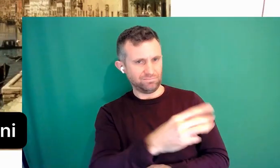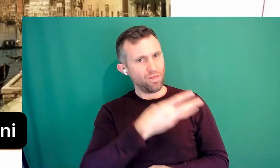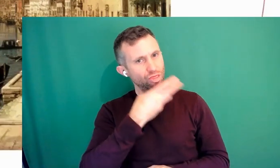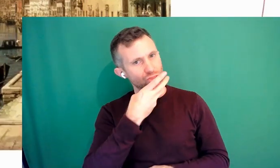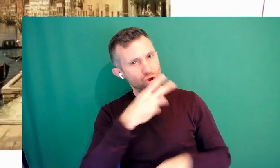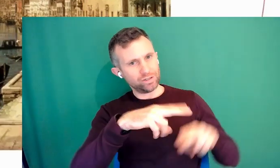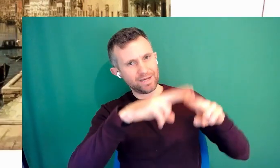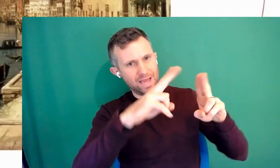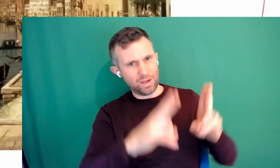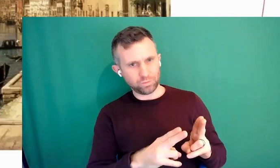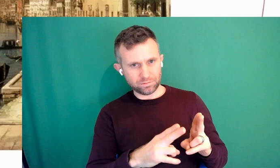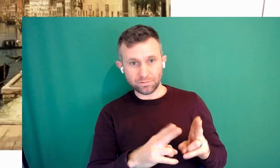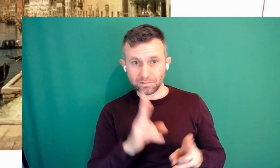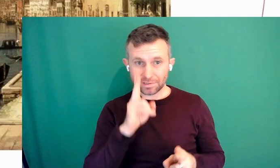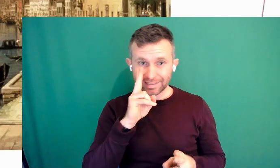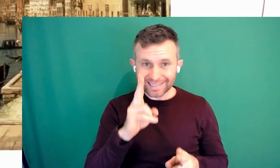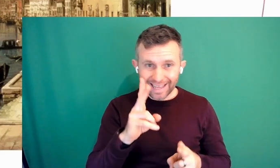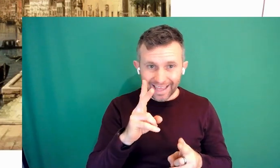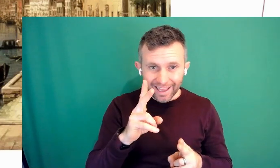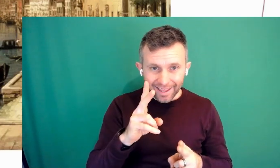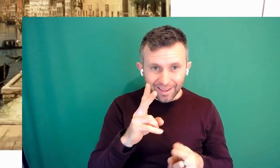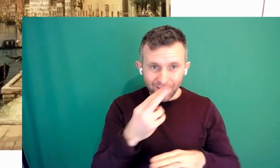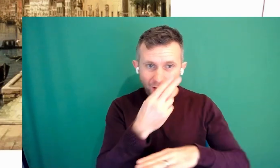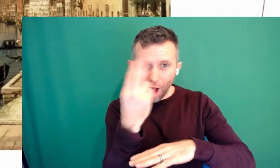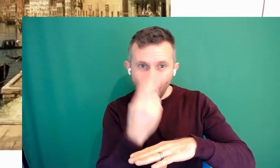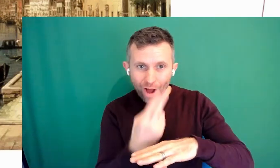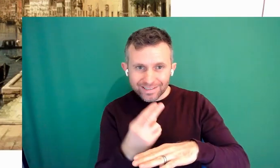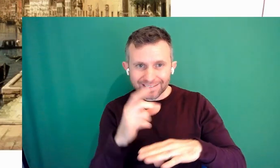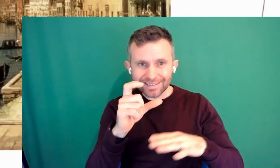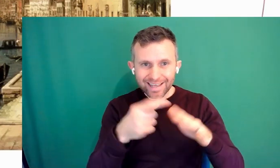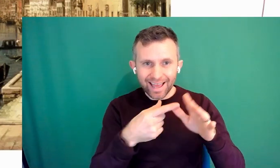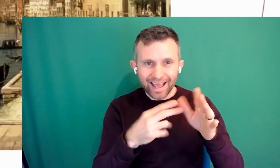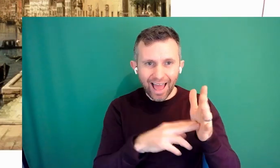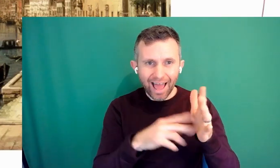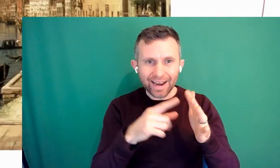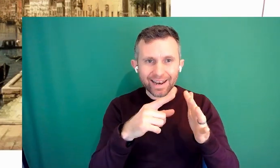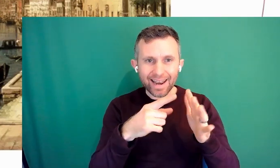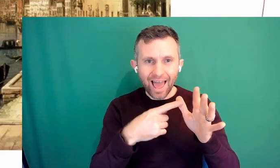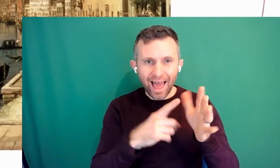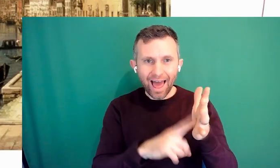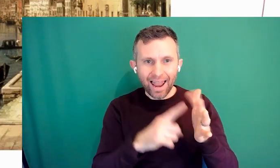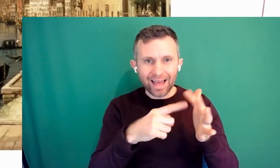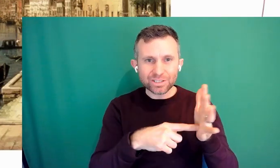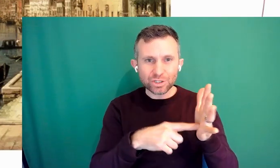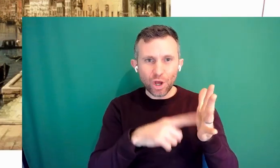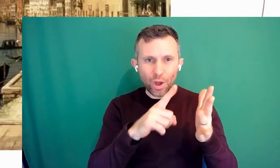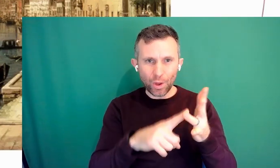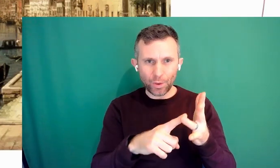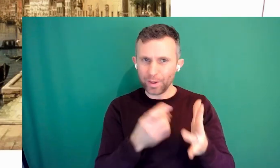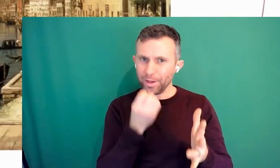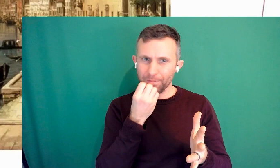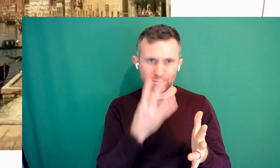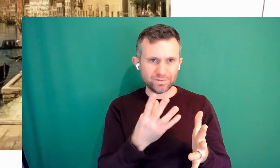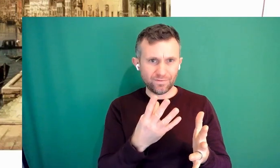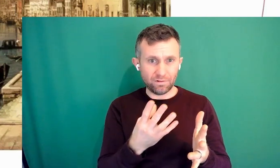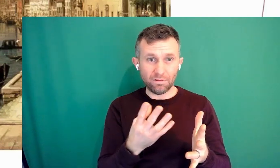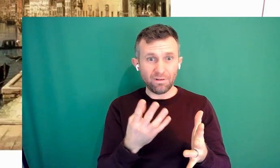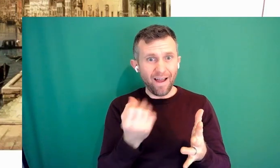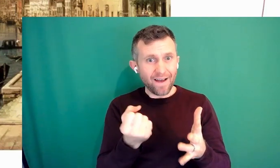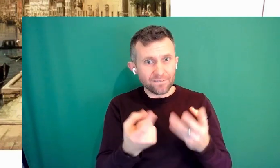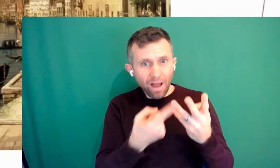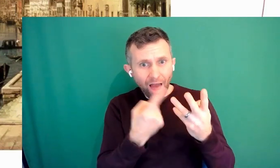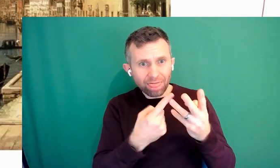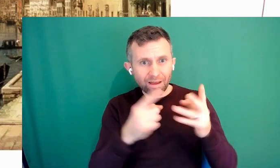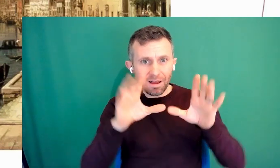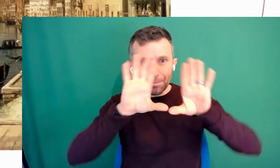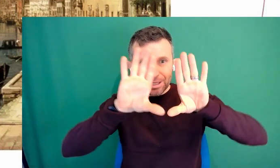Schiavoni, and Canaletto recreates it in intricate detail, but little accuracy. He